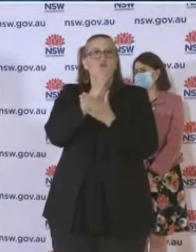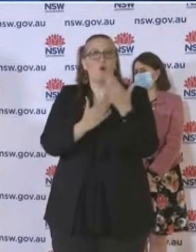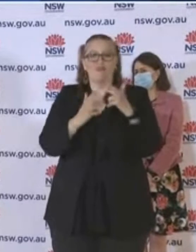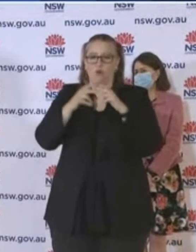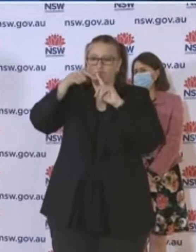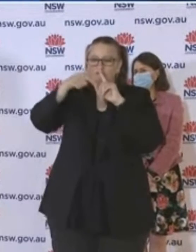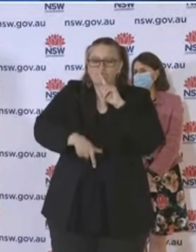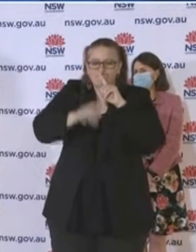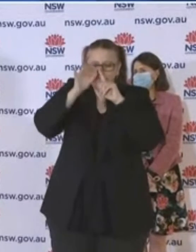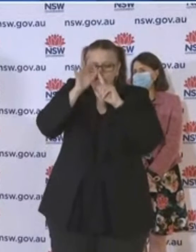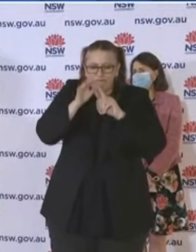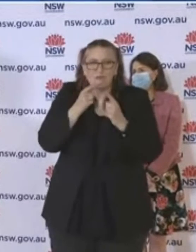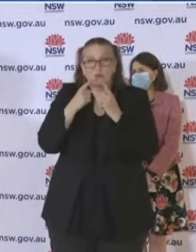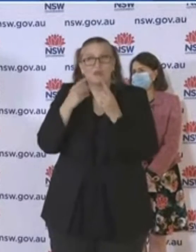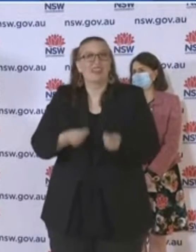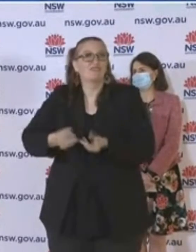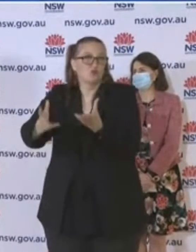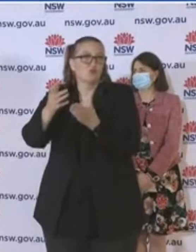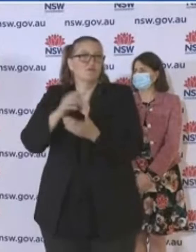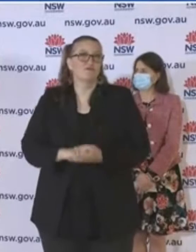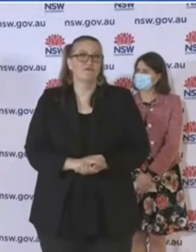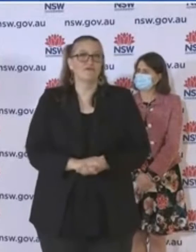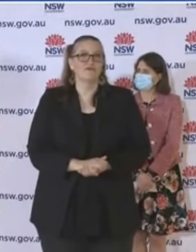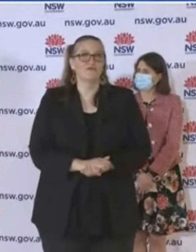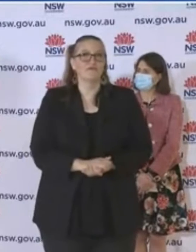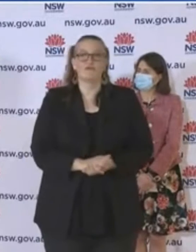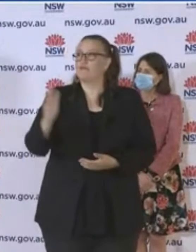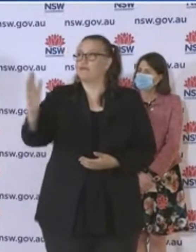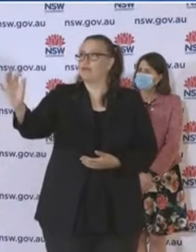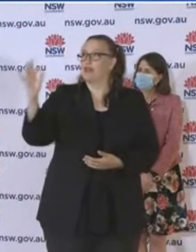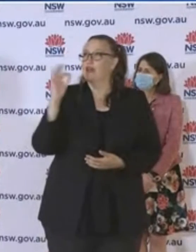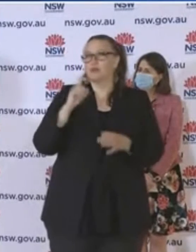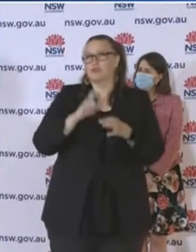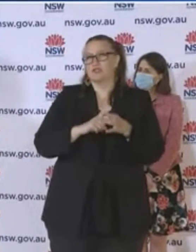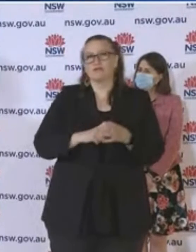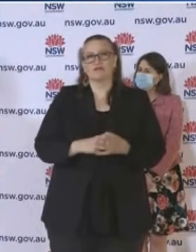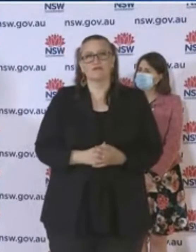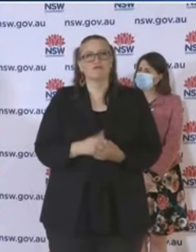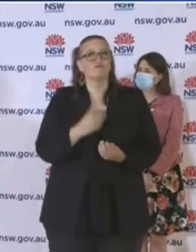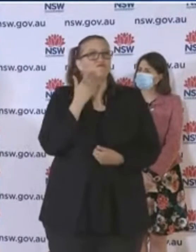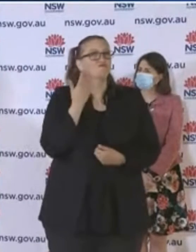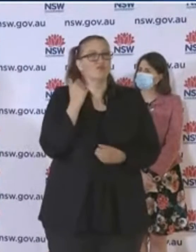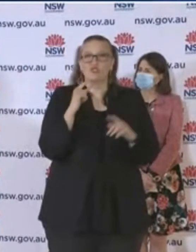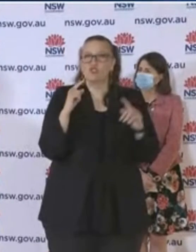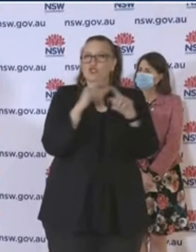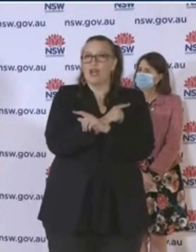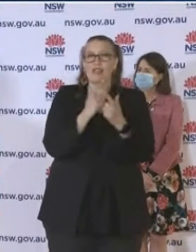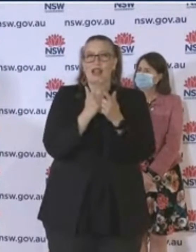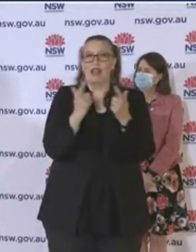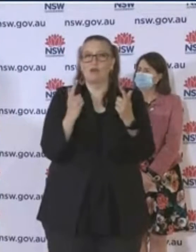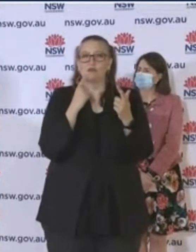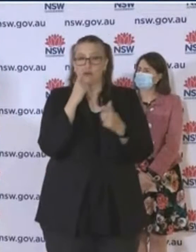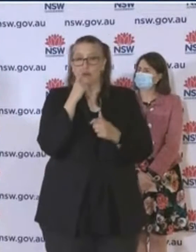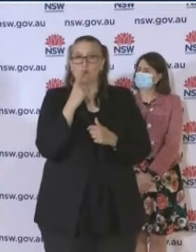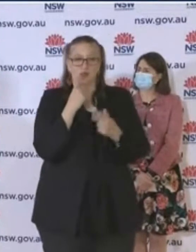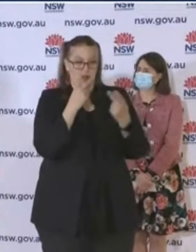of detail, so we can get back to you on that. Dr. McAnulty, there's been a change in language recently where we've started saying that people are dying with